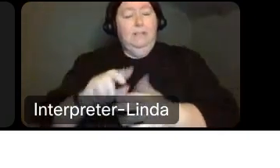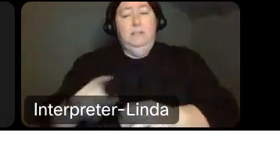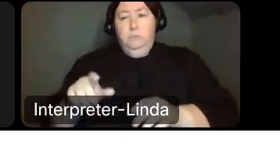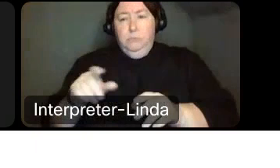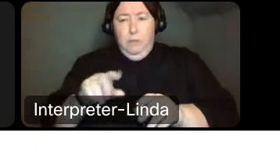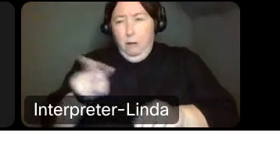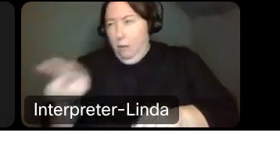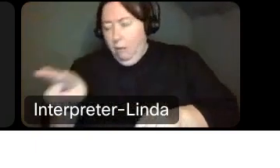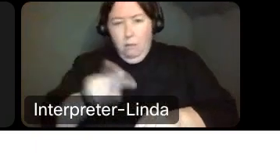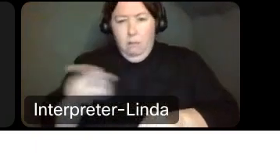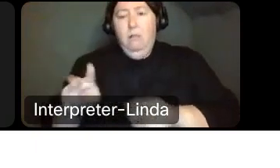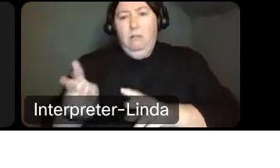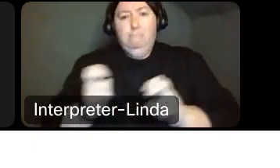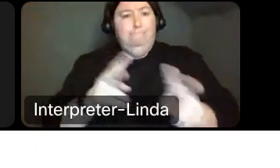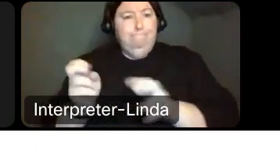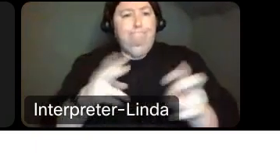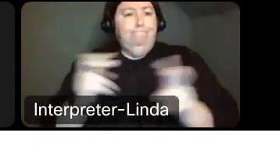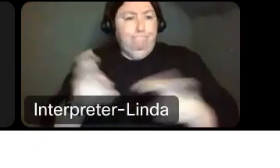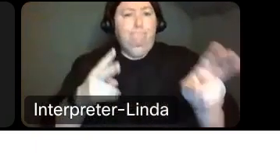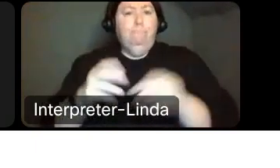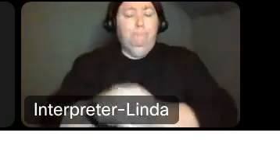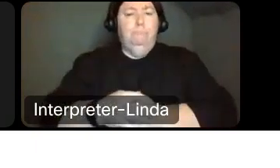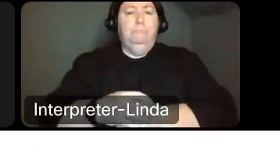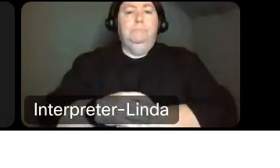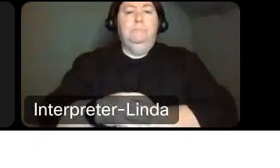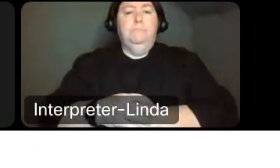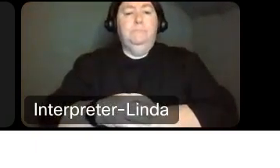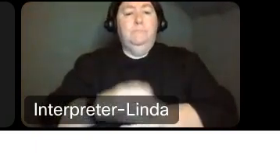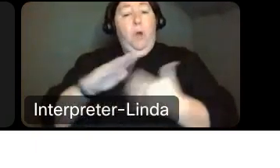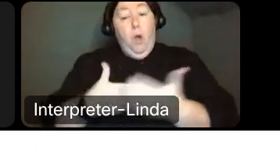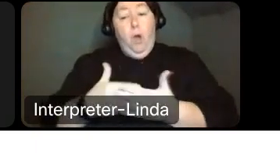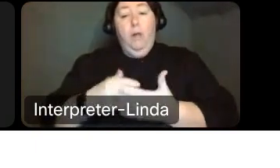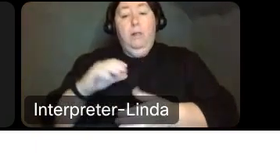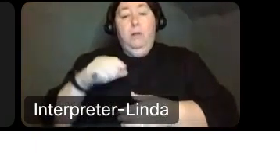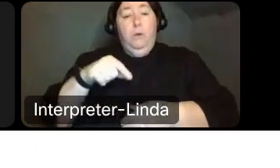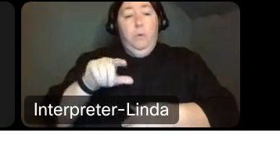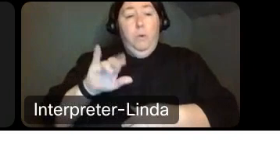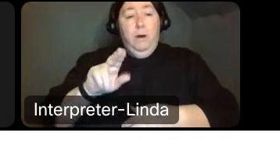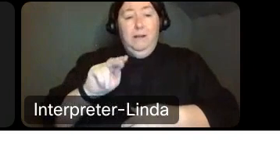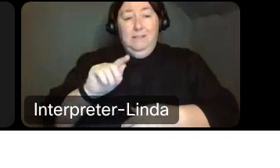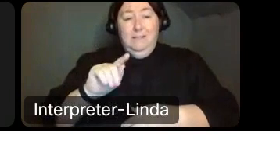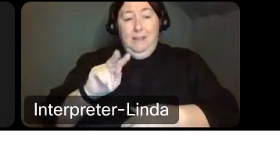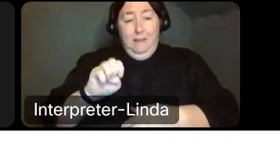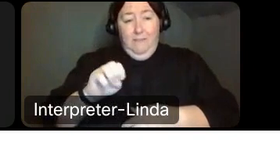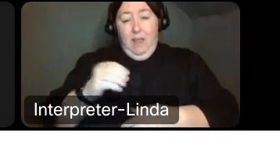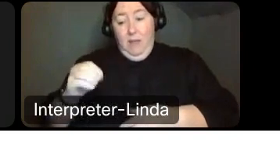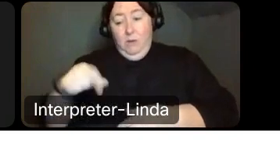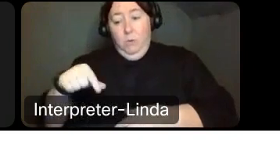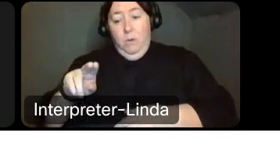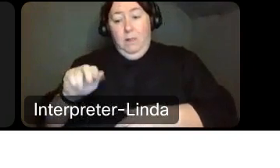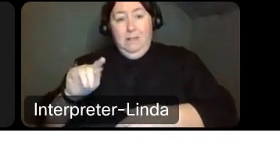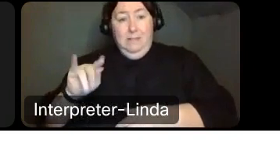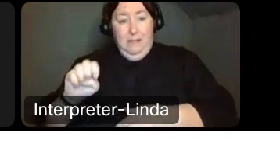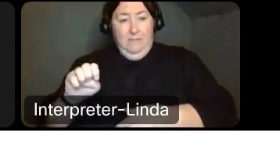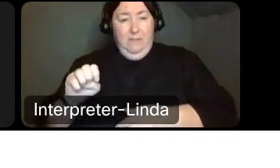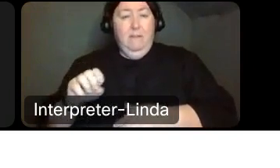because primarily all the quantitative and some of the qualitative questions are going to be found in the